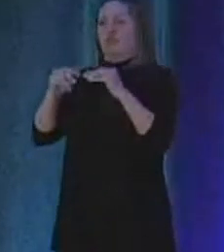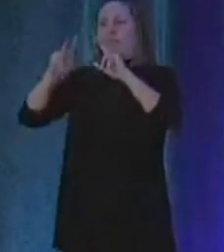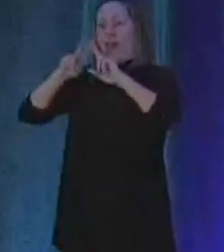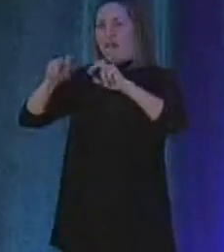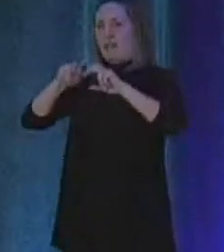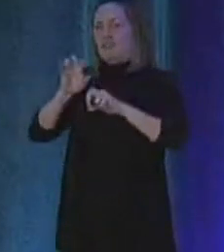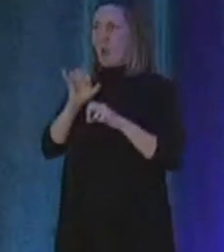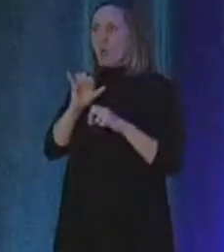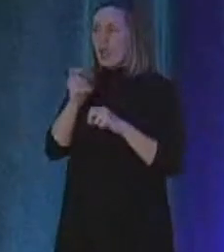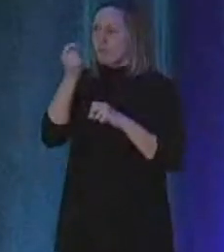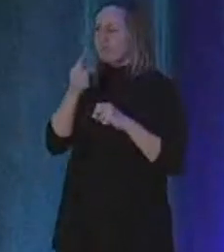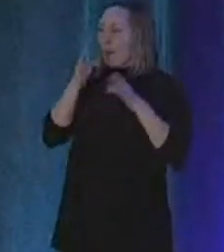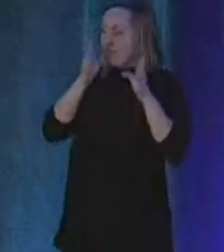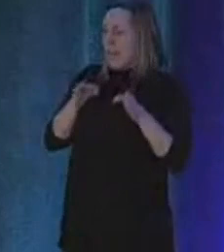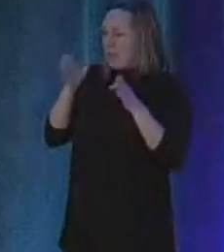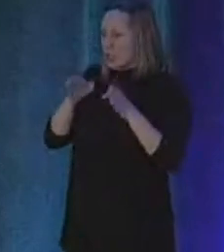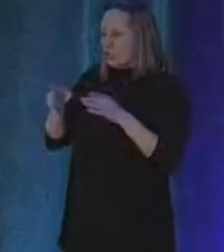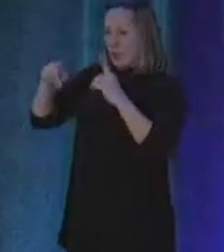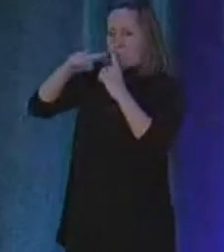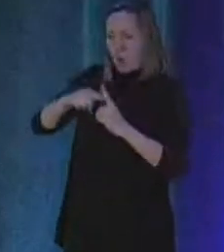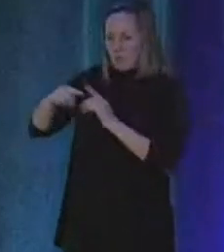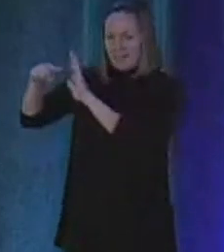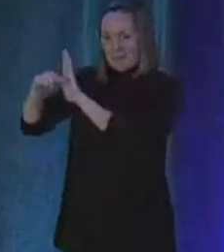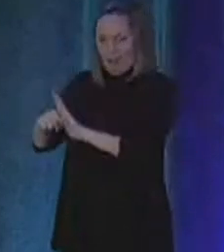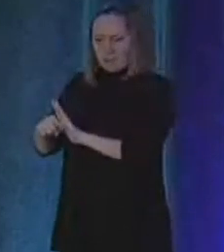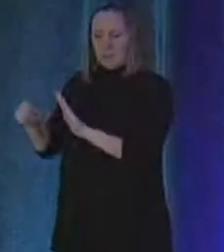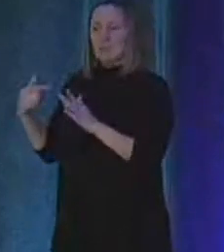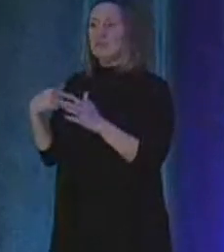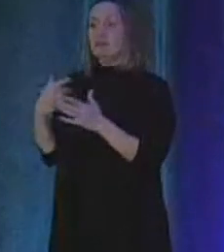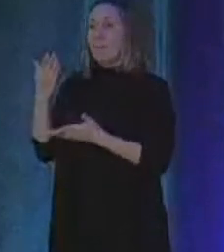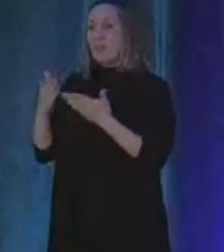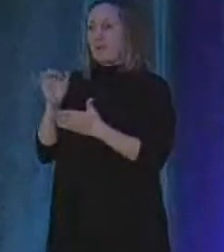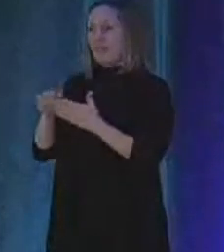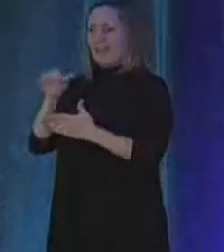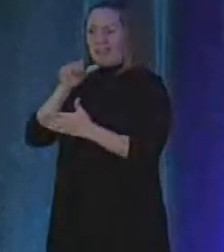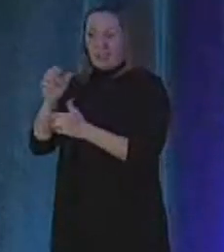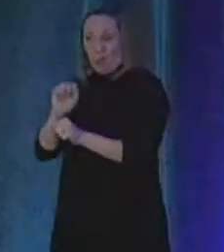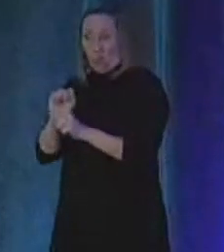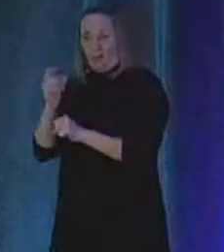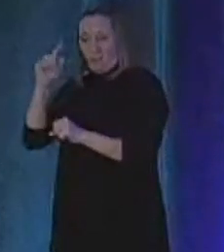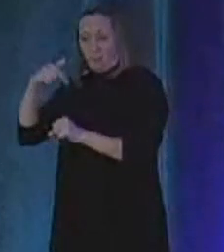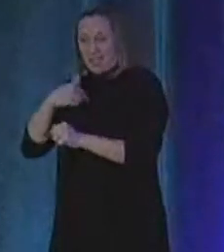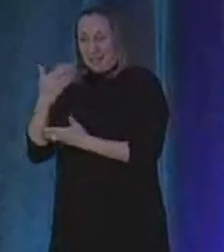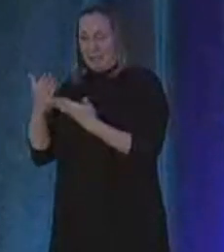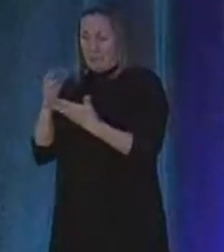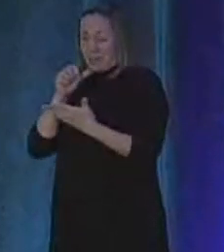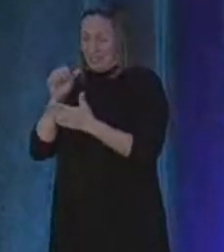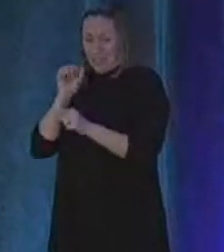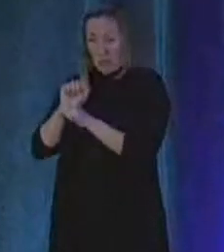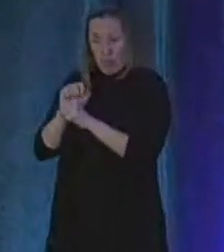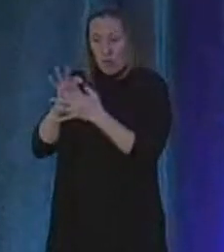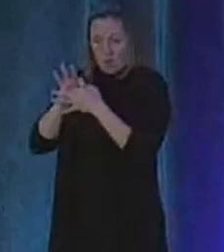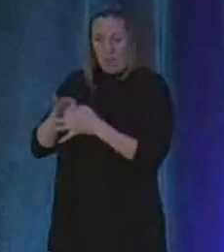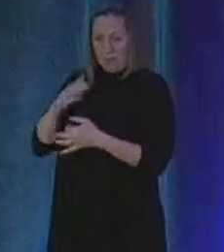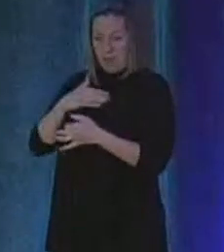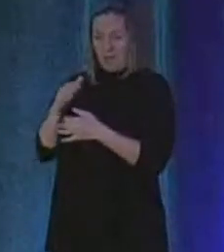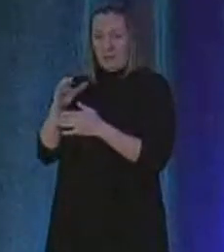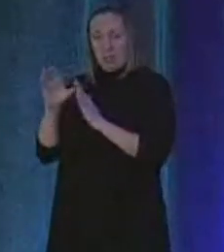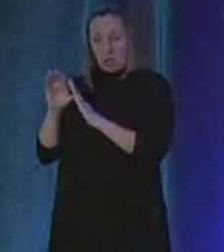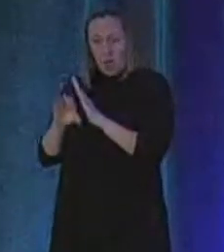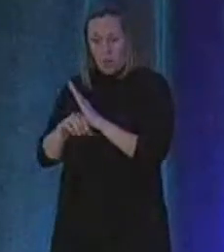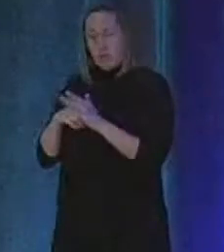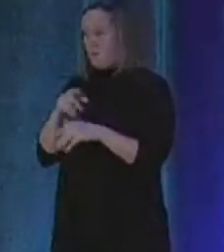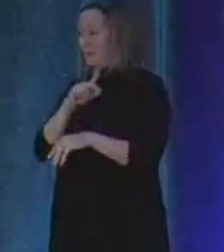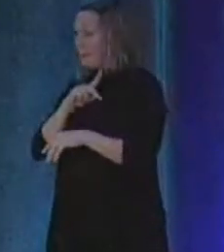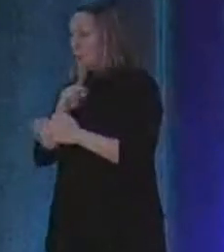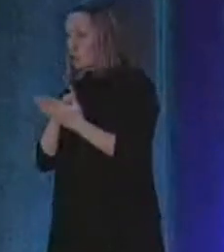this pattern. These are the pros and cons I think I'm drawing out. Maybe this doesn't work for me. Maybe this won't work in my work code base for some reason. My personal project will love